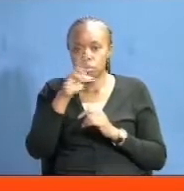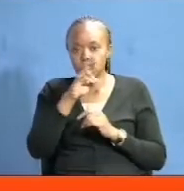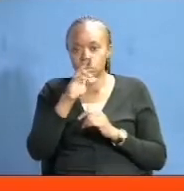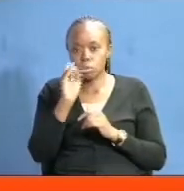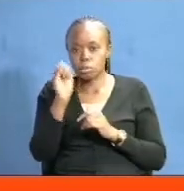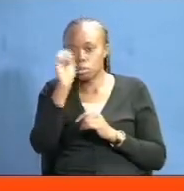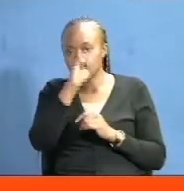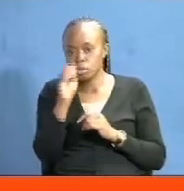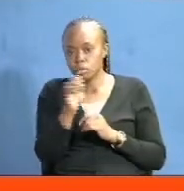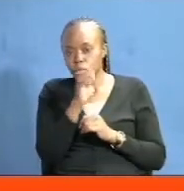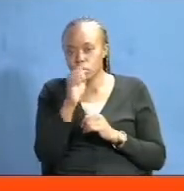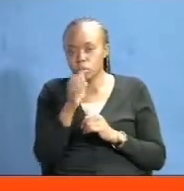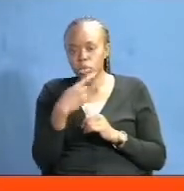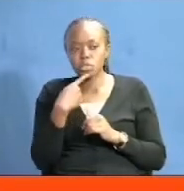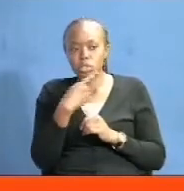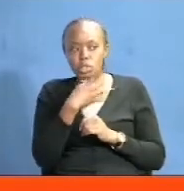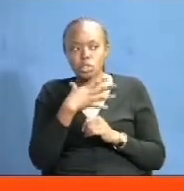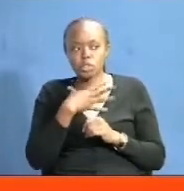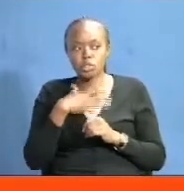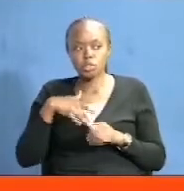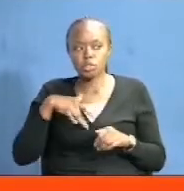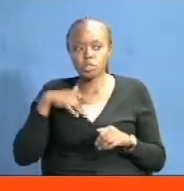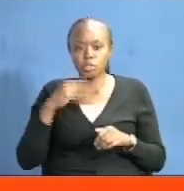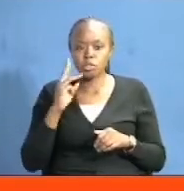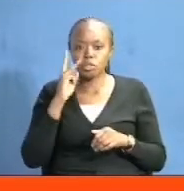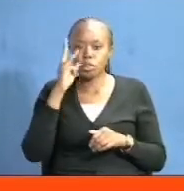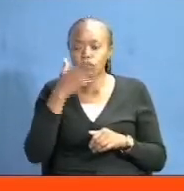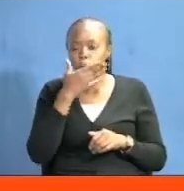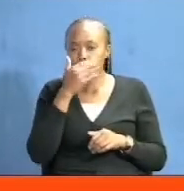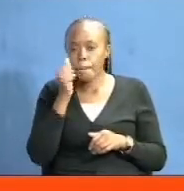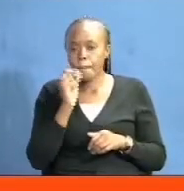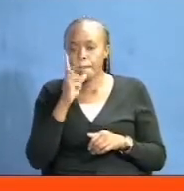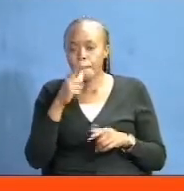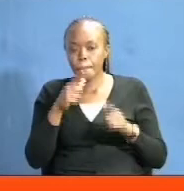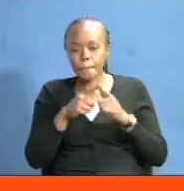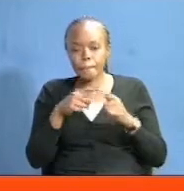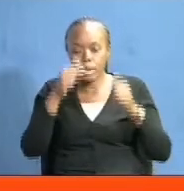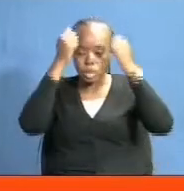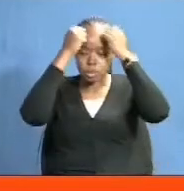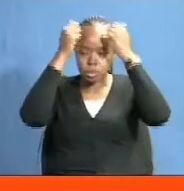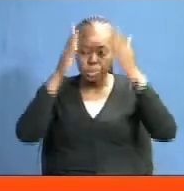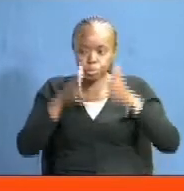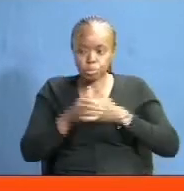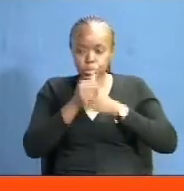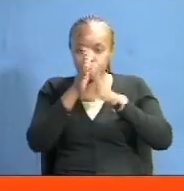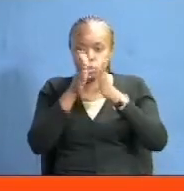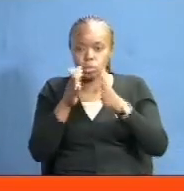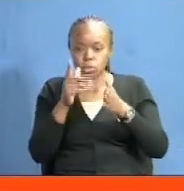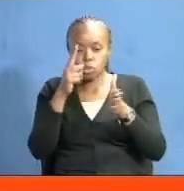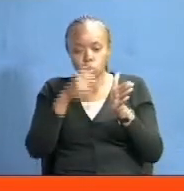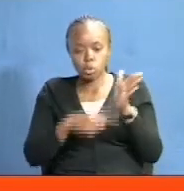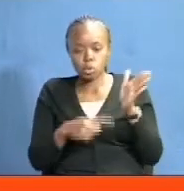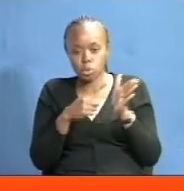to that, do you feel this amendment was a success to the student leadership? Now, what are